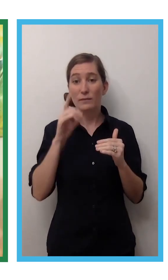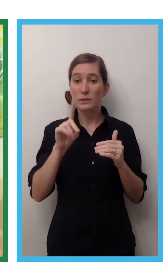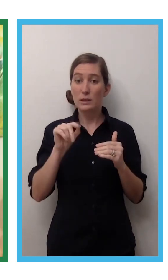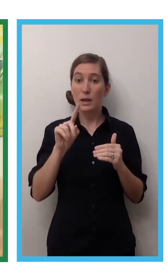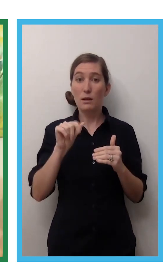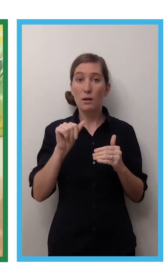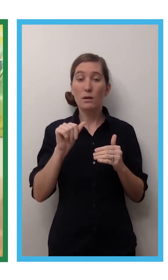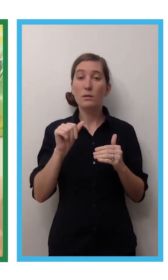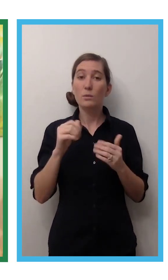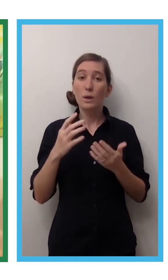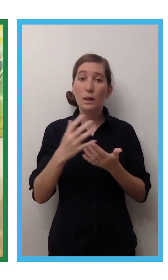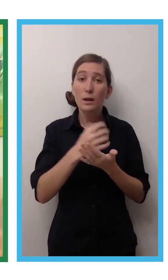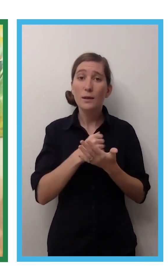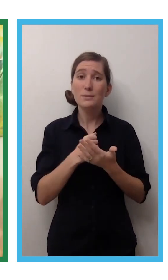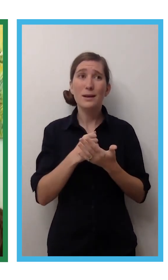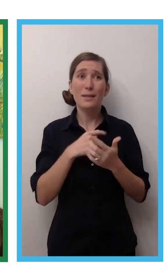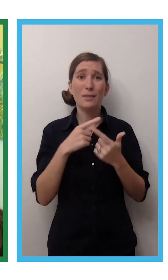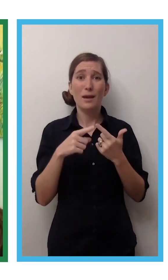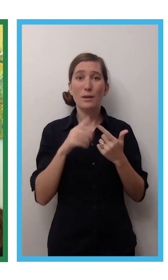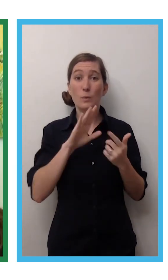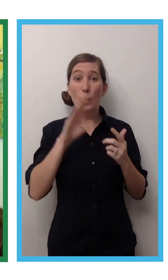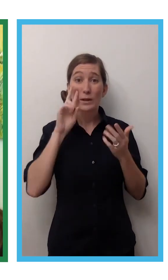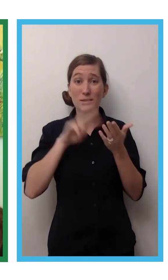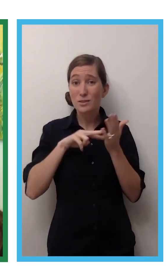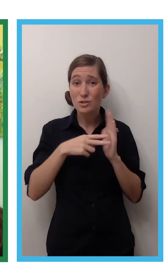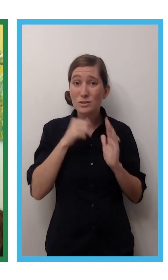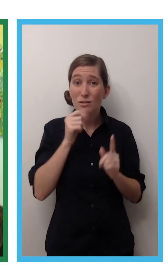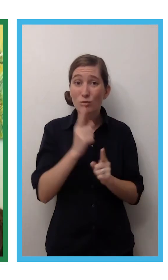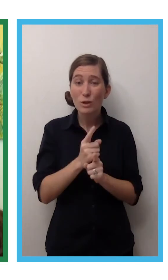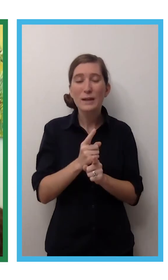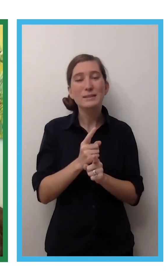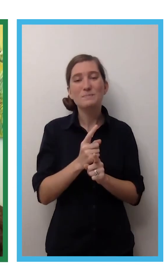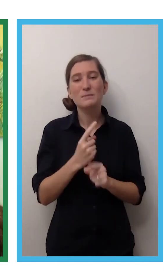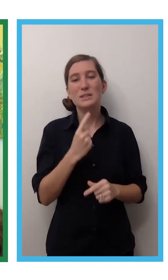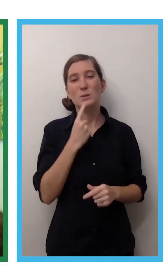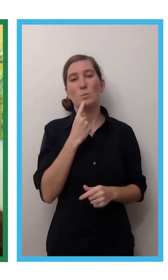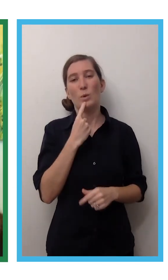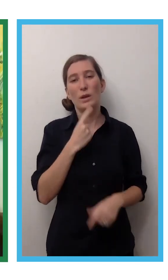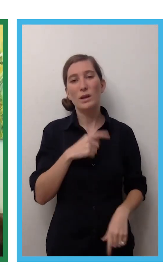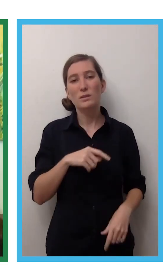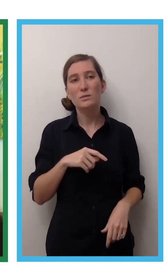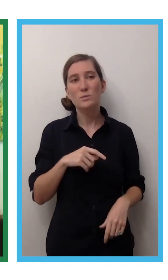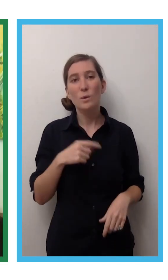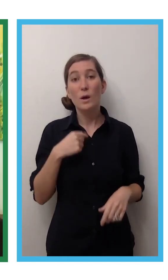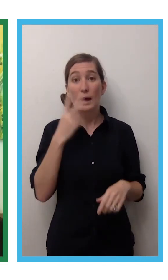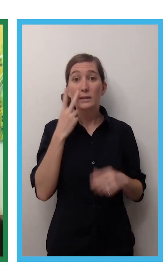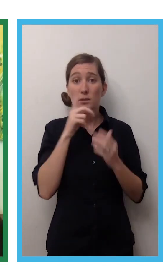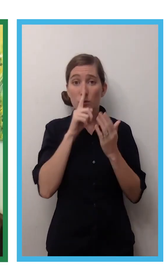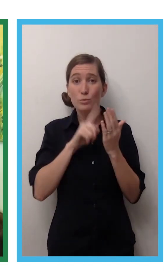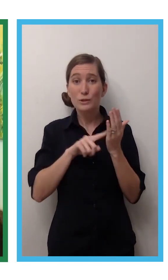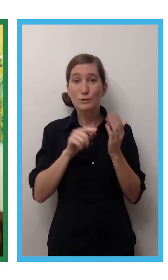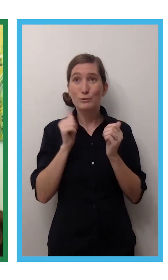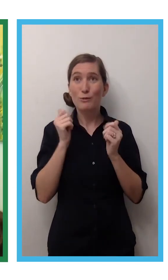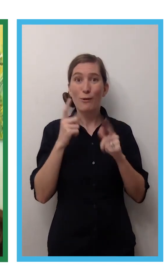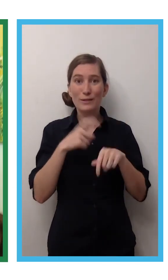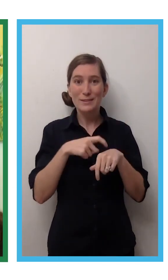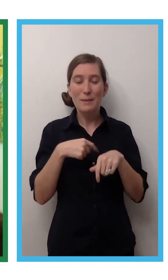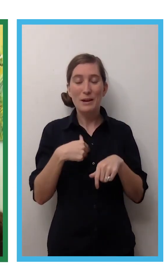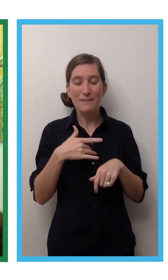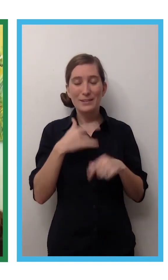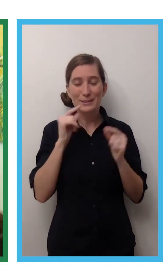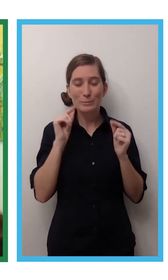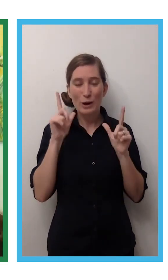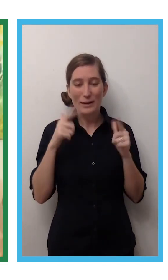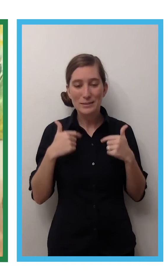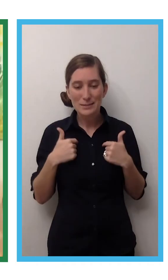disappointing. I get surprised by research all the time. And I don't know if that means I'm a bad guesser or what